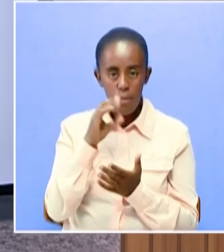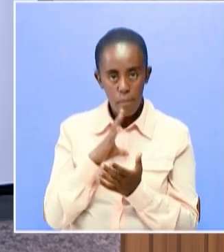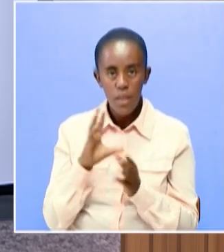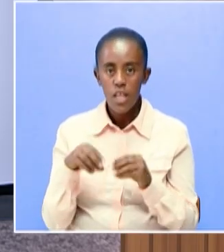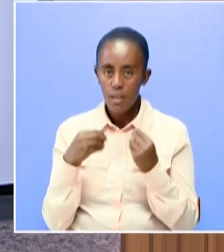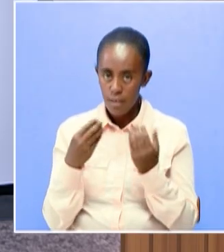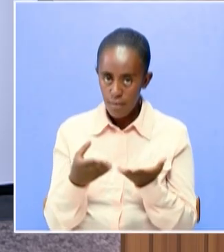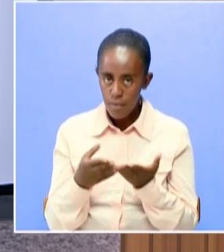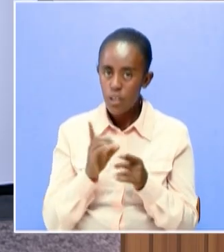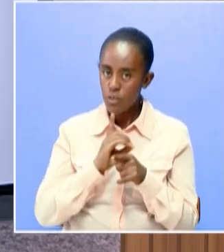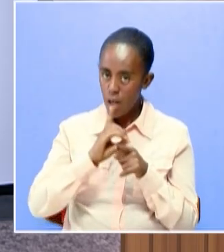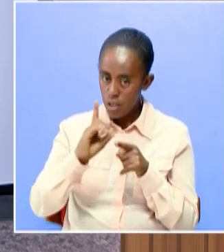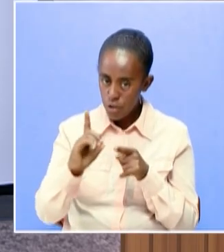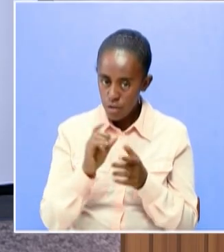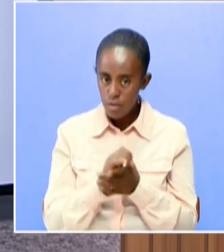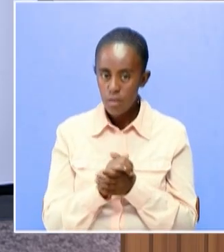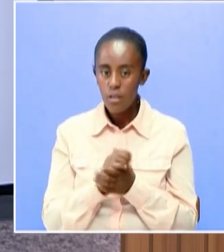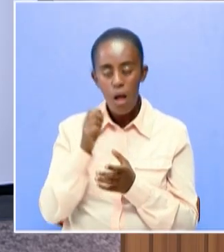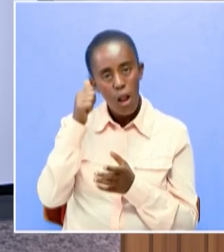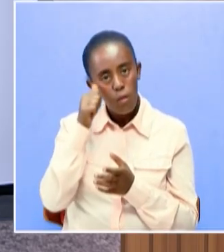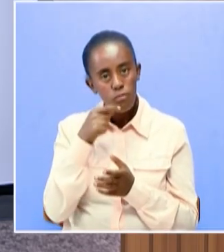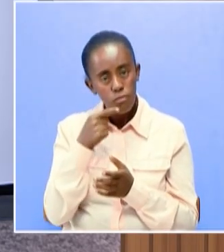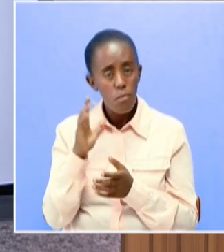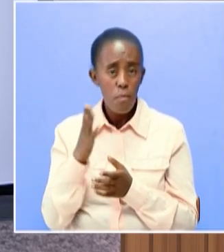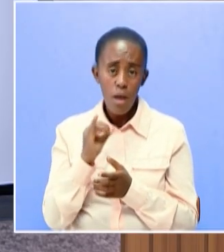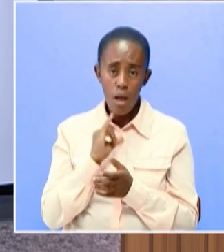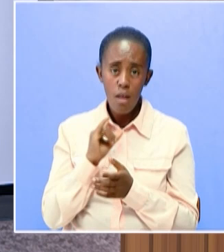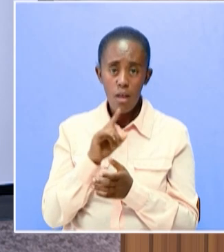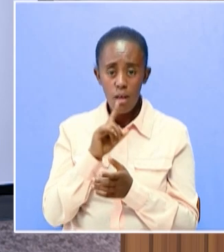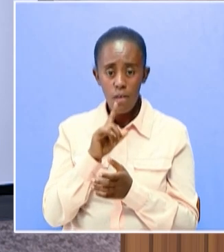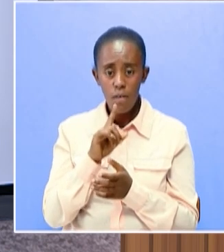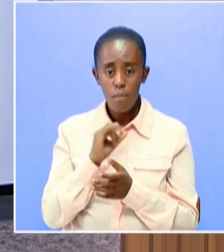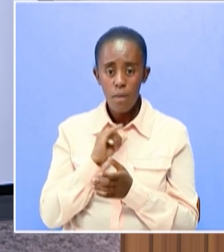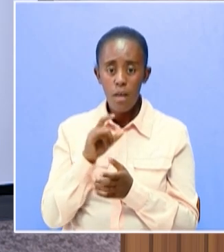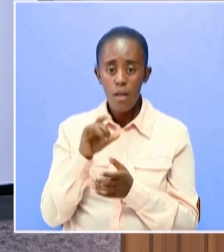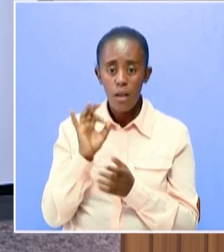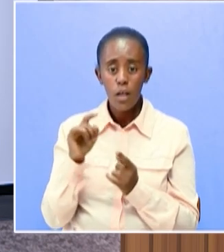giving direction. Okay. Alamu says, may I